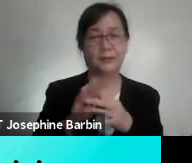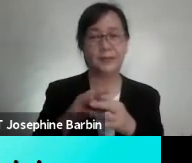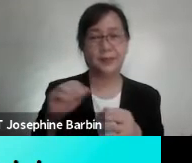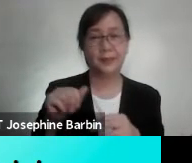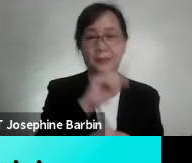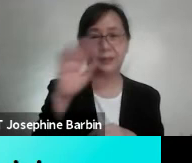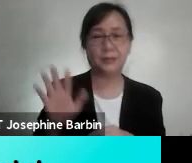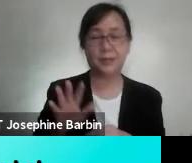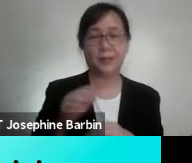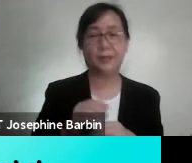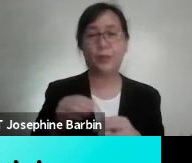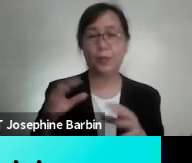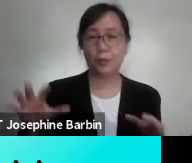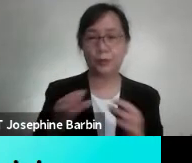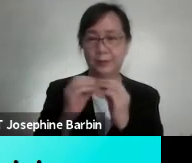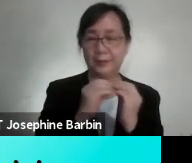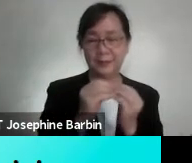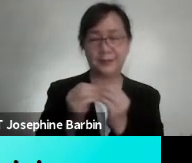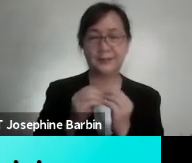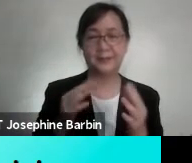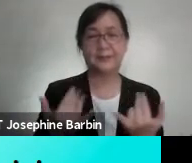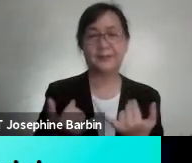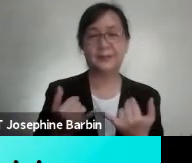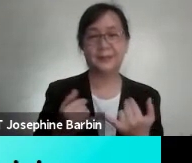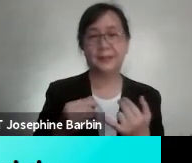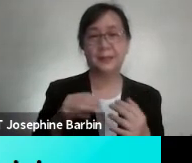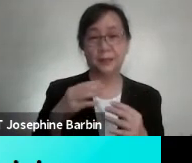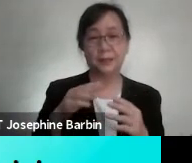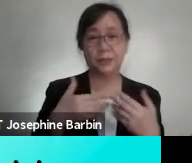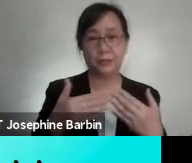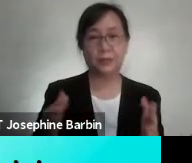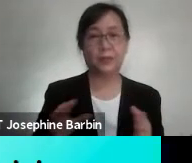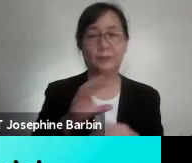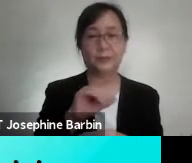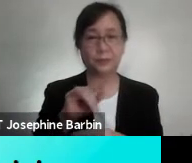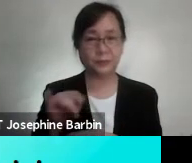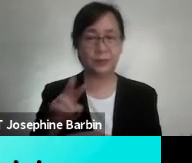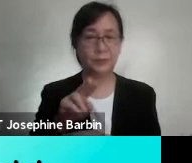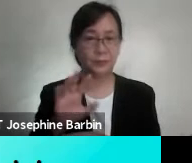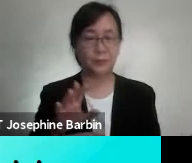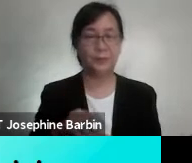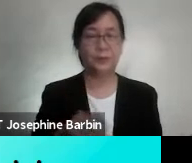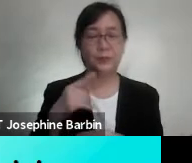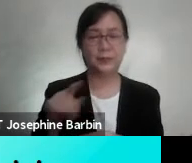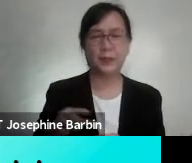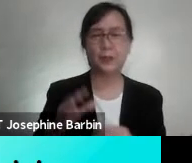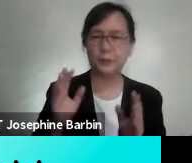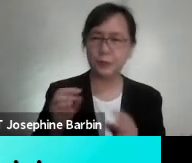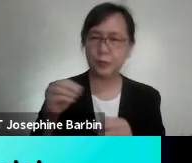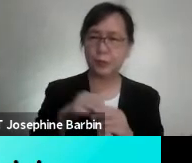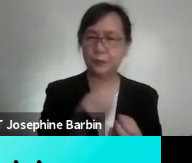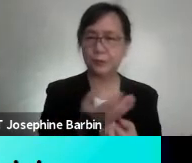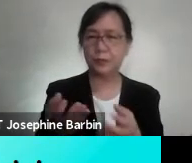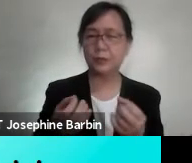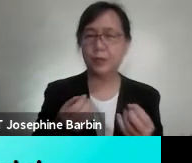organising this wonderful event to activate the General Comment 25, but also for their enormous contribution alongside